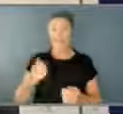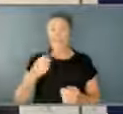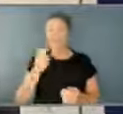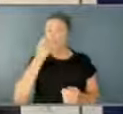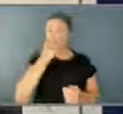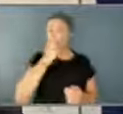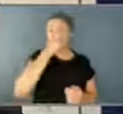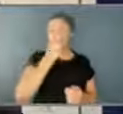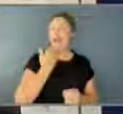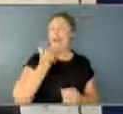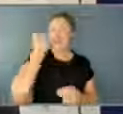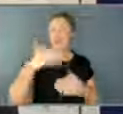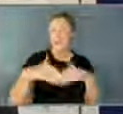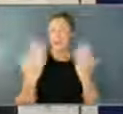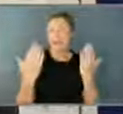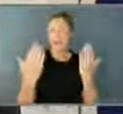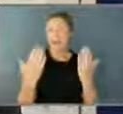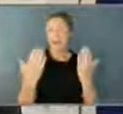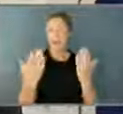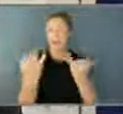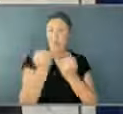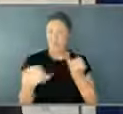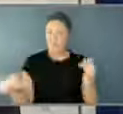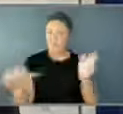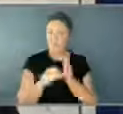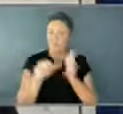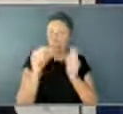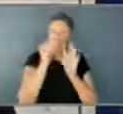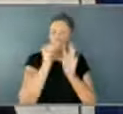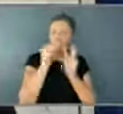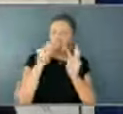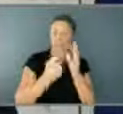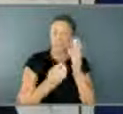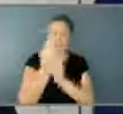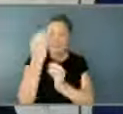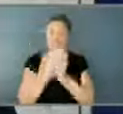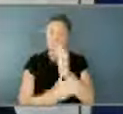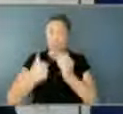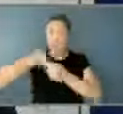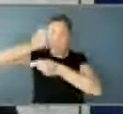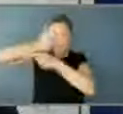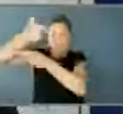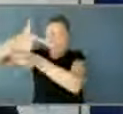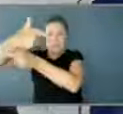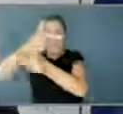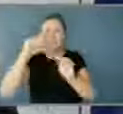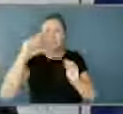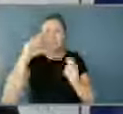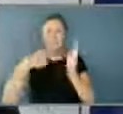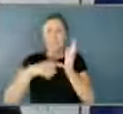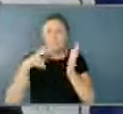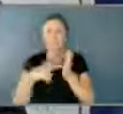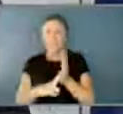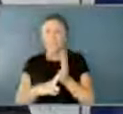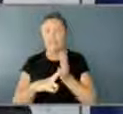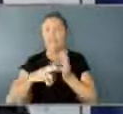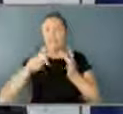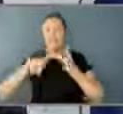on PPE, good quality CCTV, moving some people in some states when they are positive to